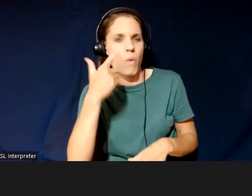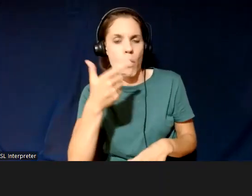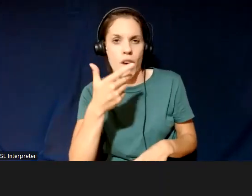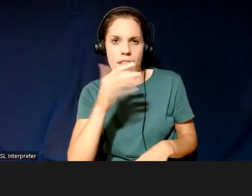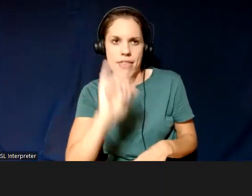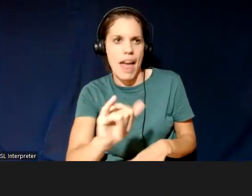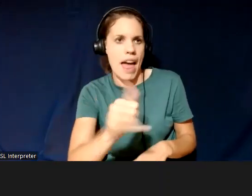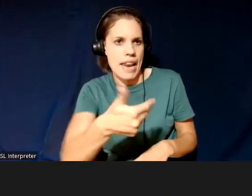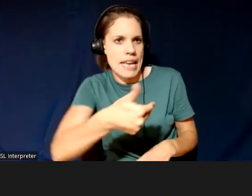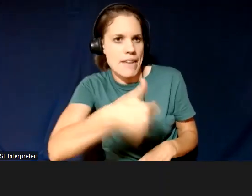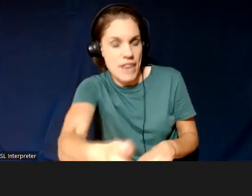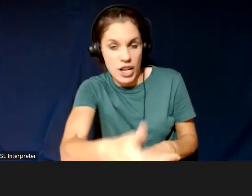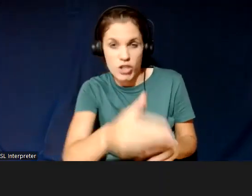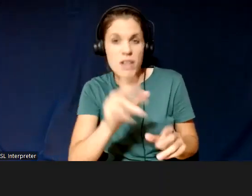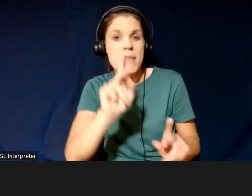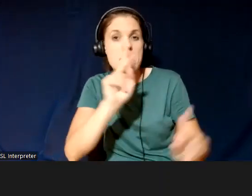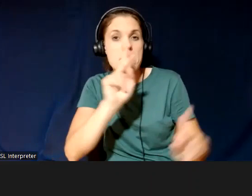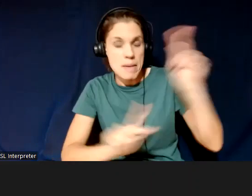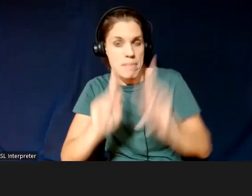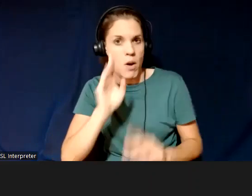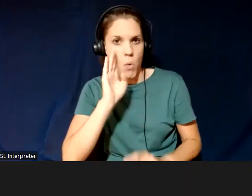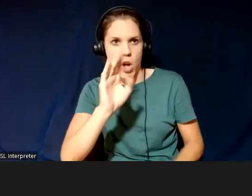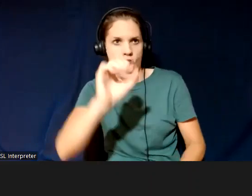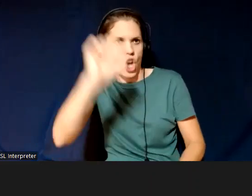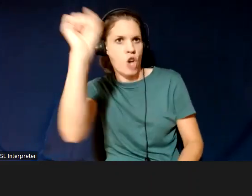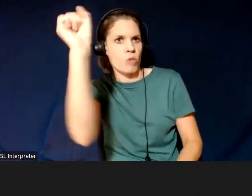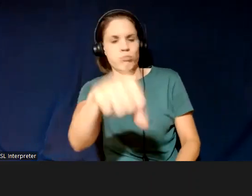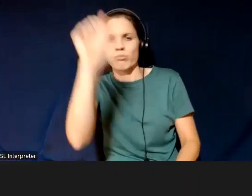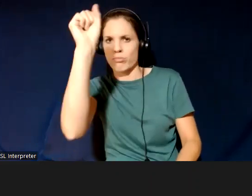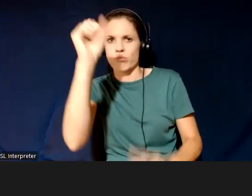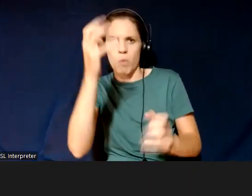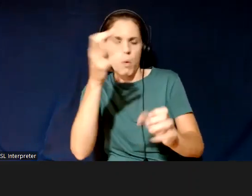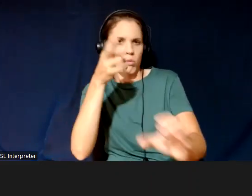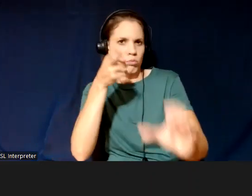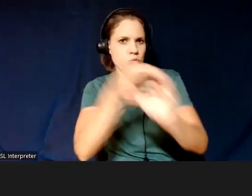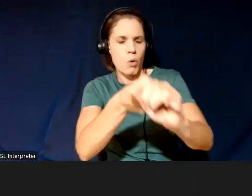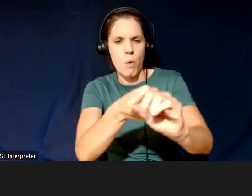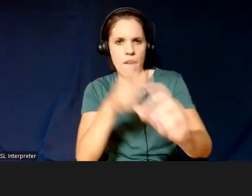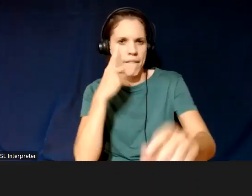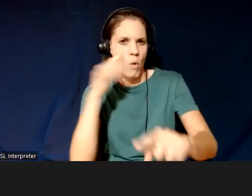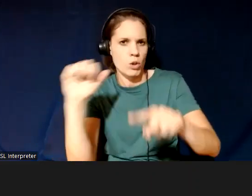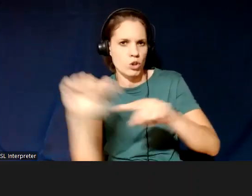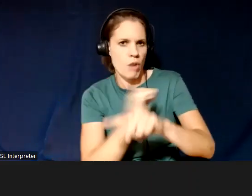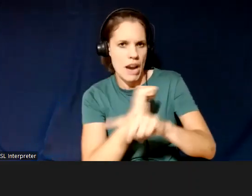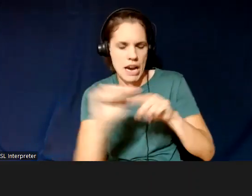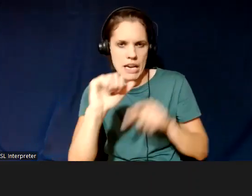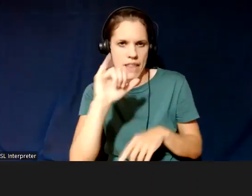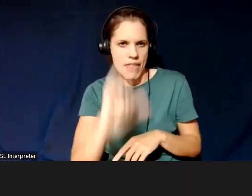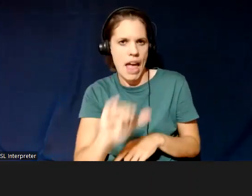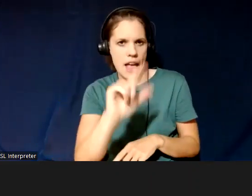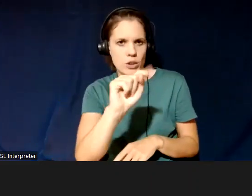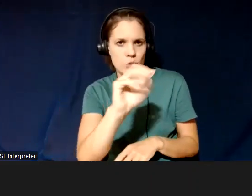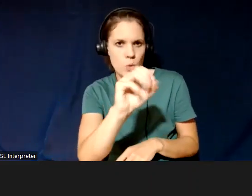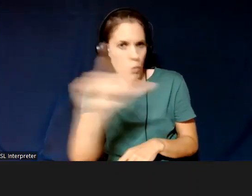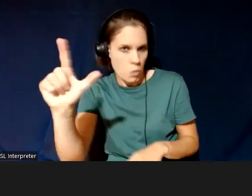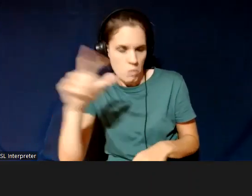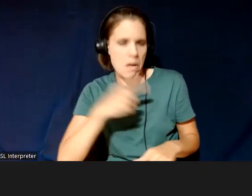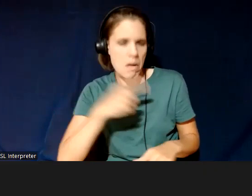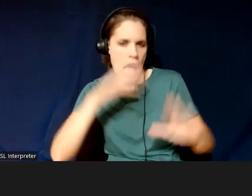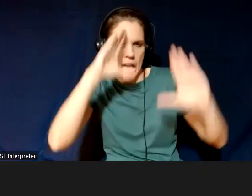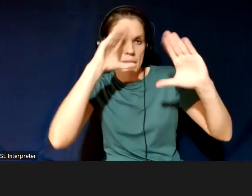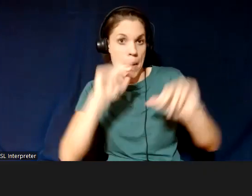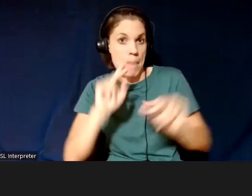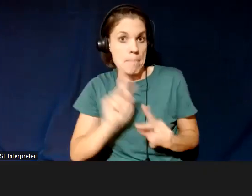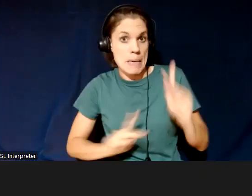up on your invitation for the training components of this tool. I suspect that folks that I work with would be